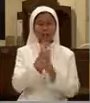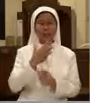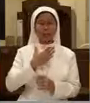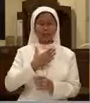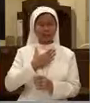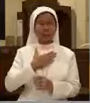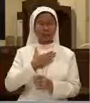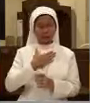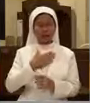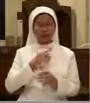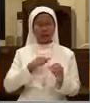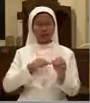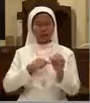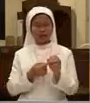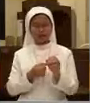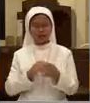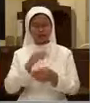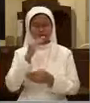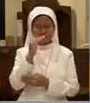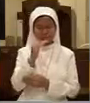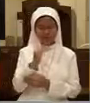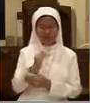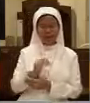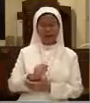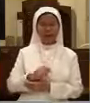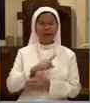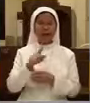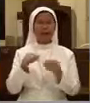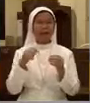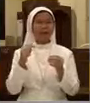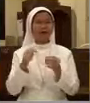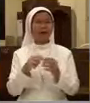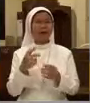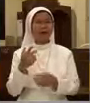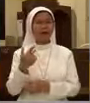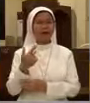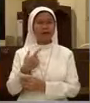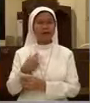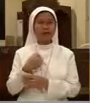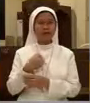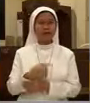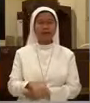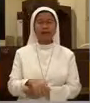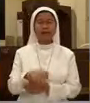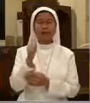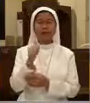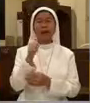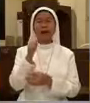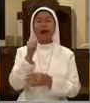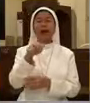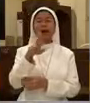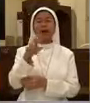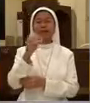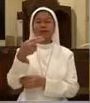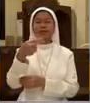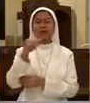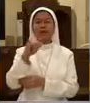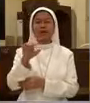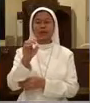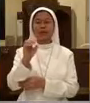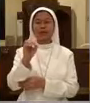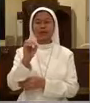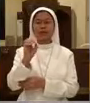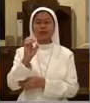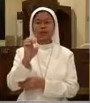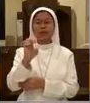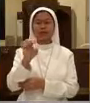original outline was a bit focused on the Archdiocese of Cáceres. Kaya